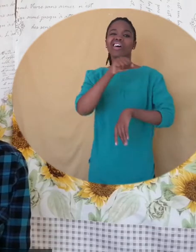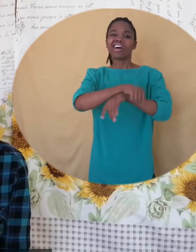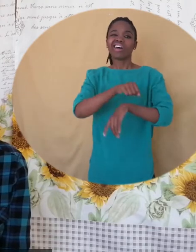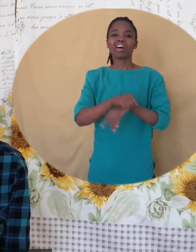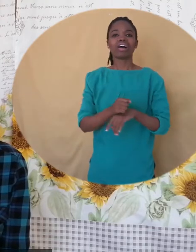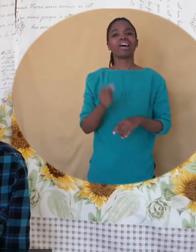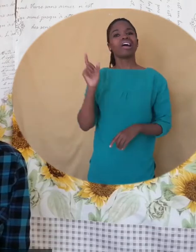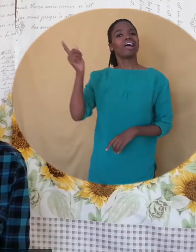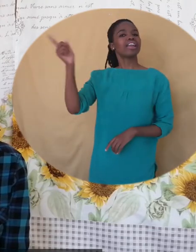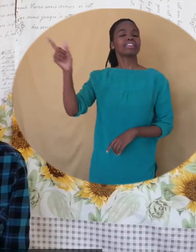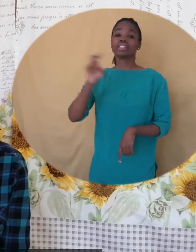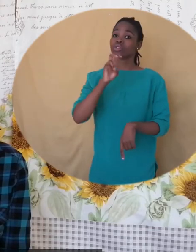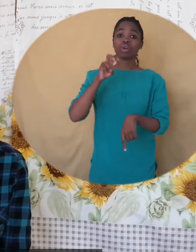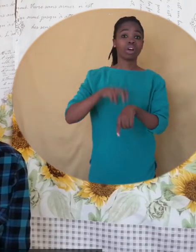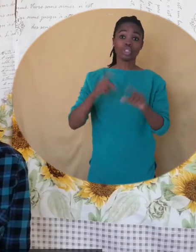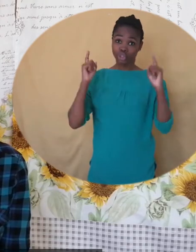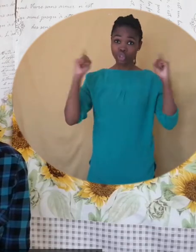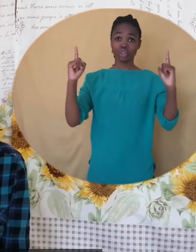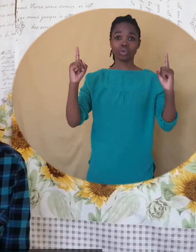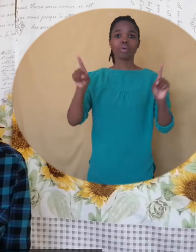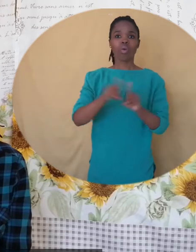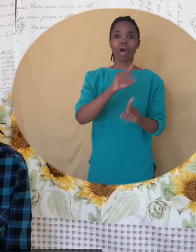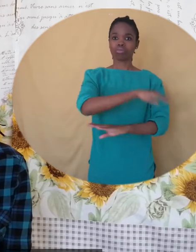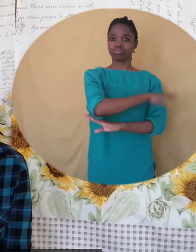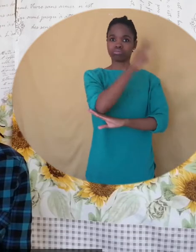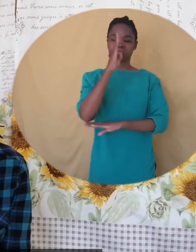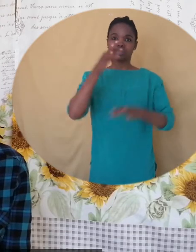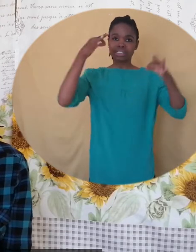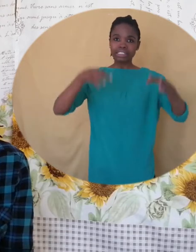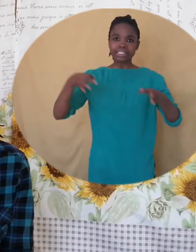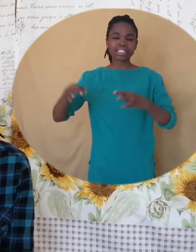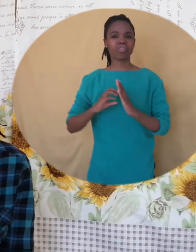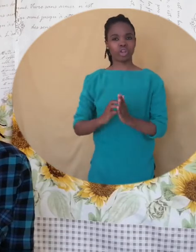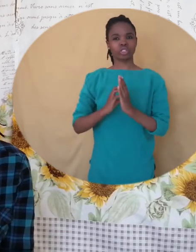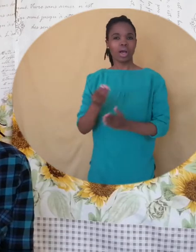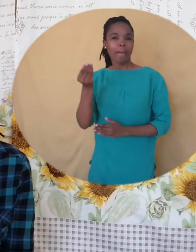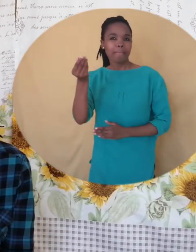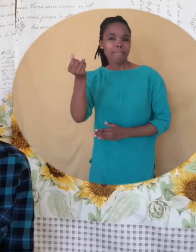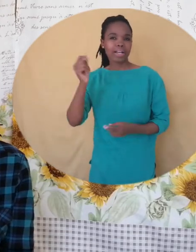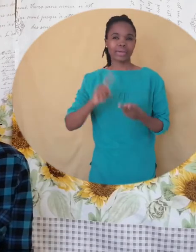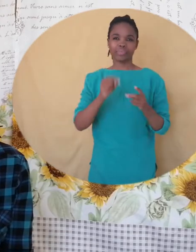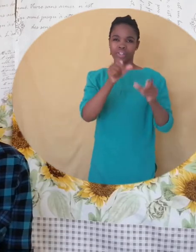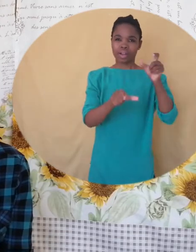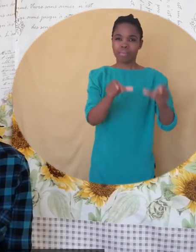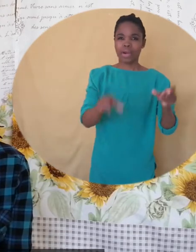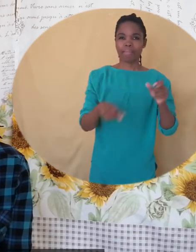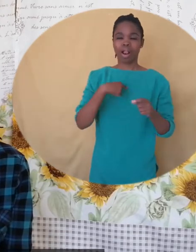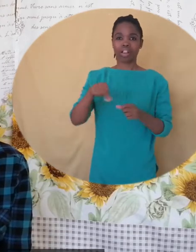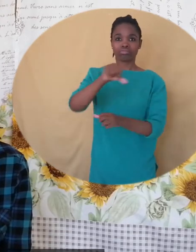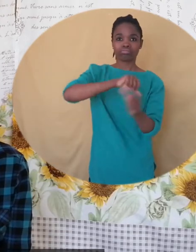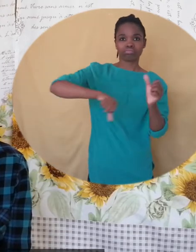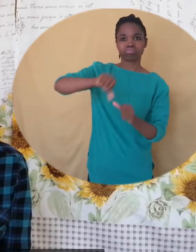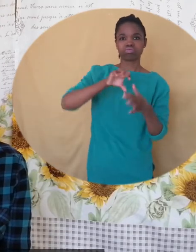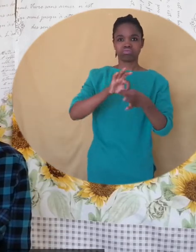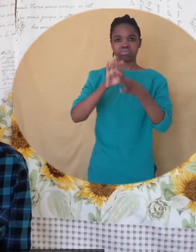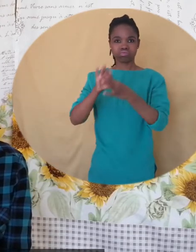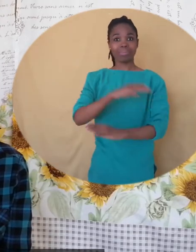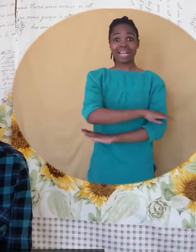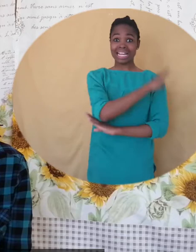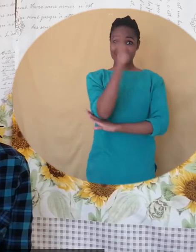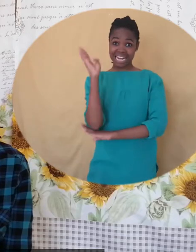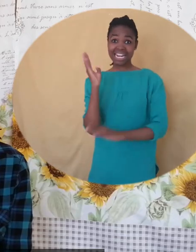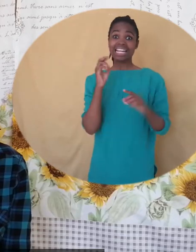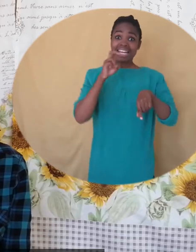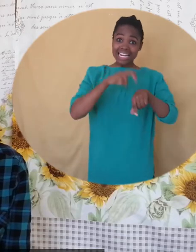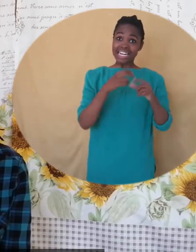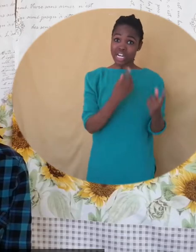no compromise on this. This is how I make my decisions about my day ahead, about money, about people, about anything that I need to do in